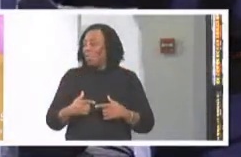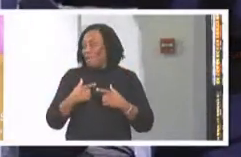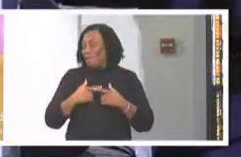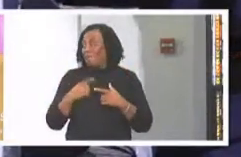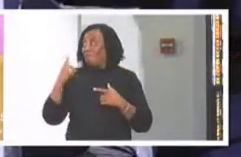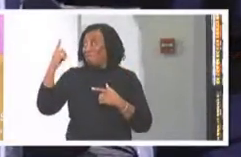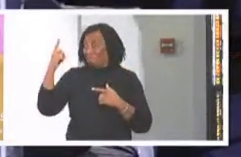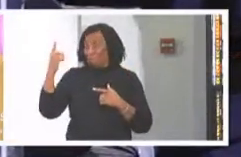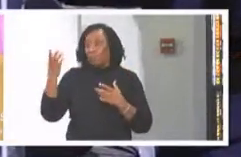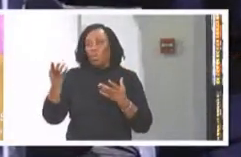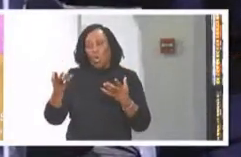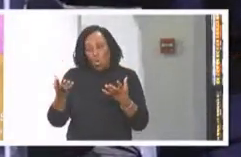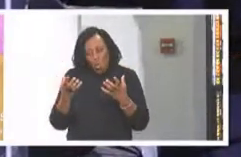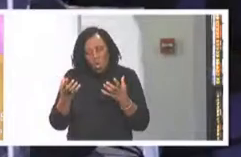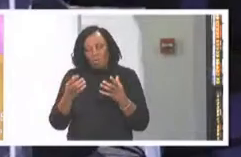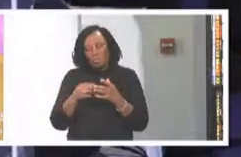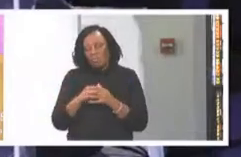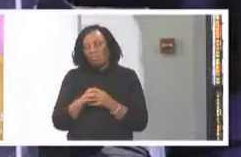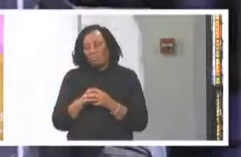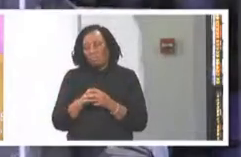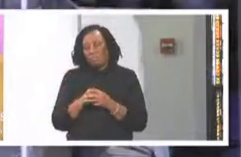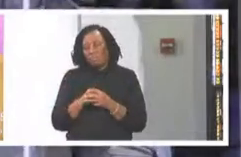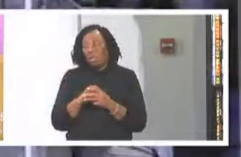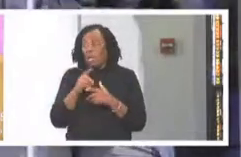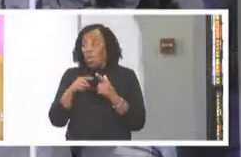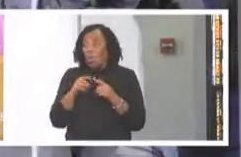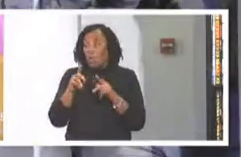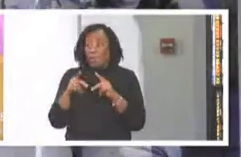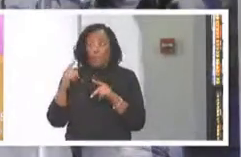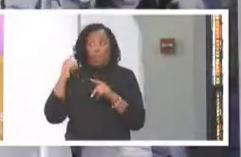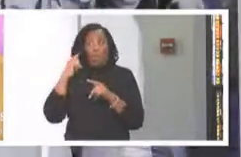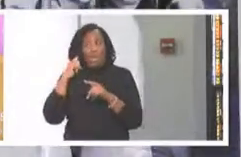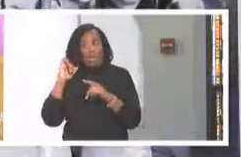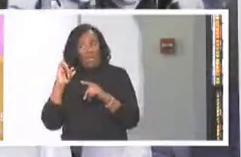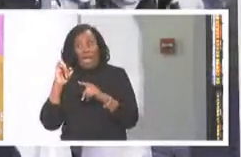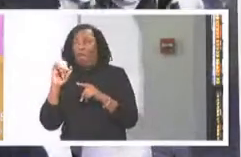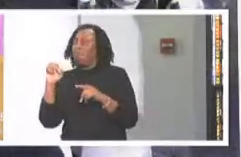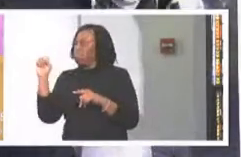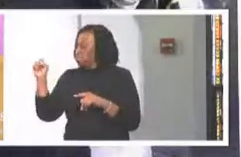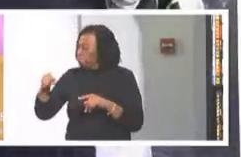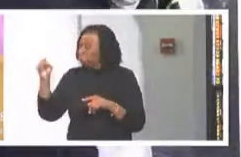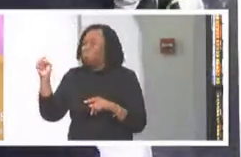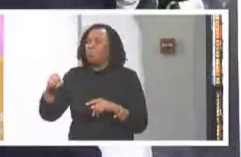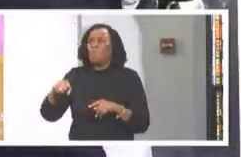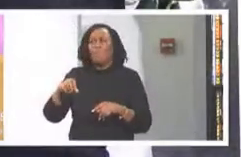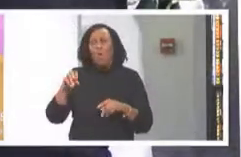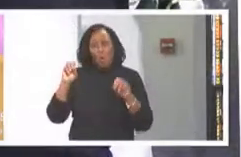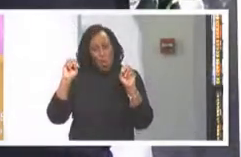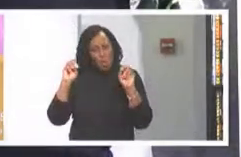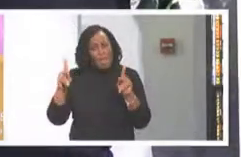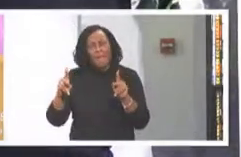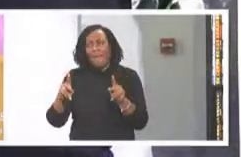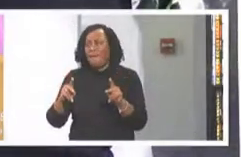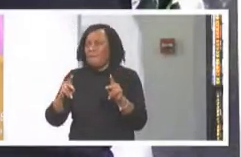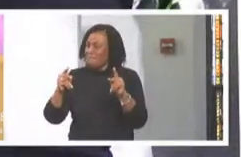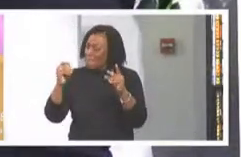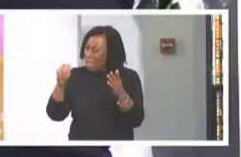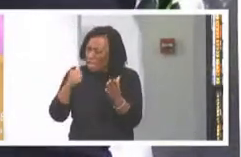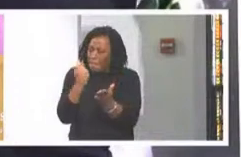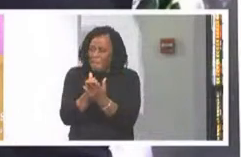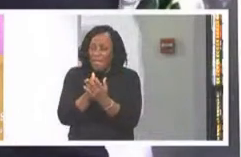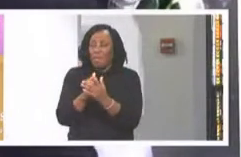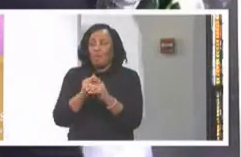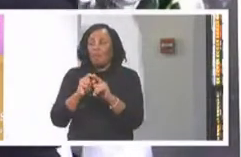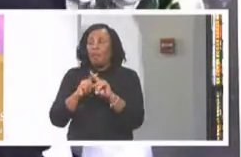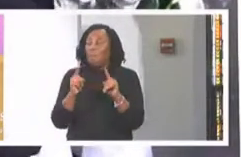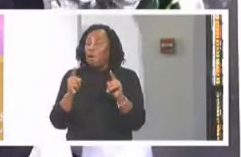now. And of course, when people hear that, everybody says, yes, amen, hallelujah, praise the Lord. But God says, but I